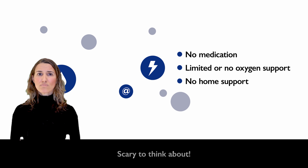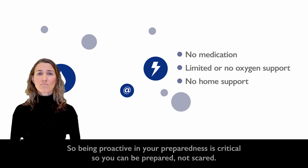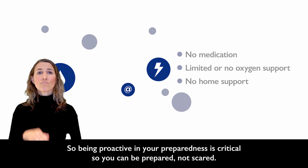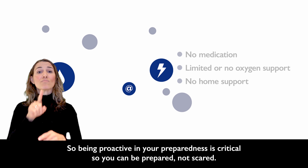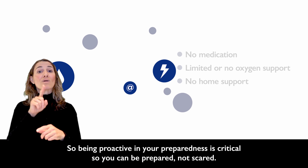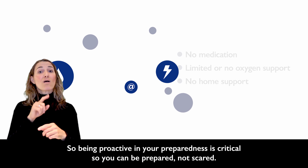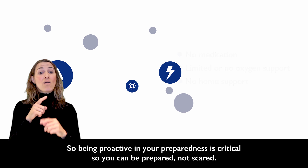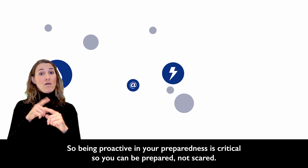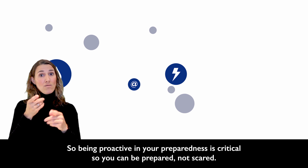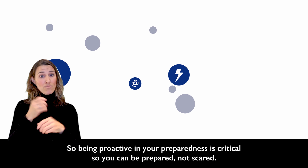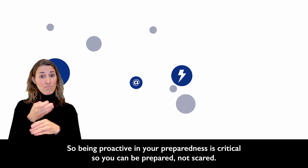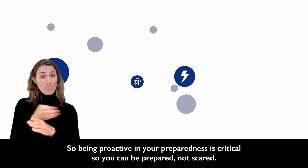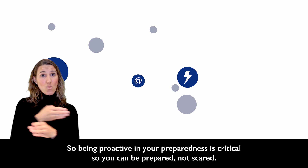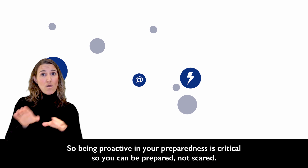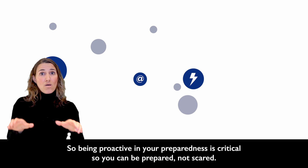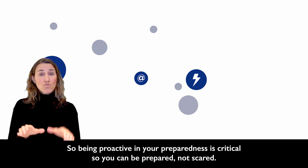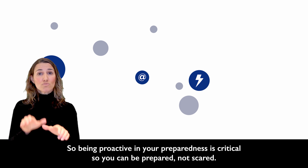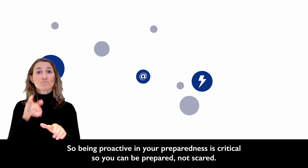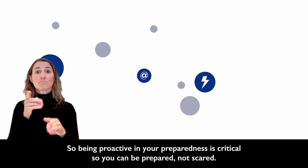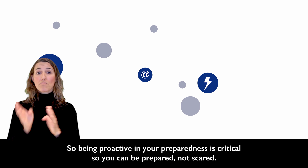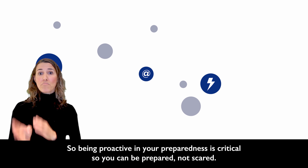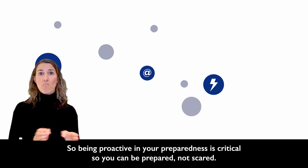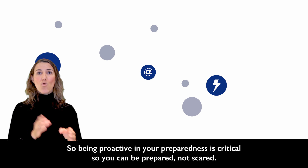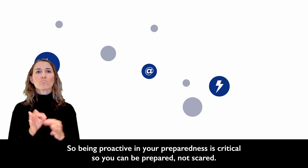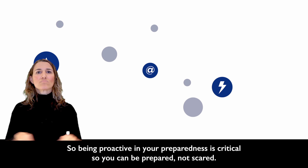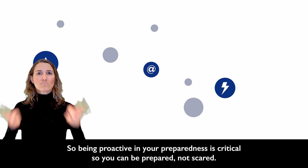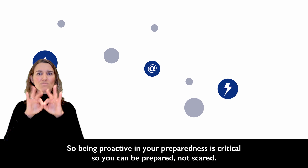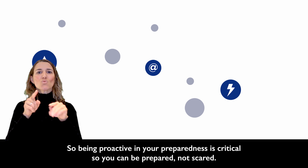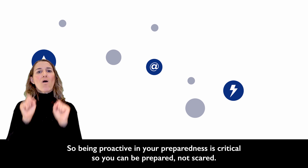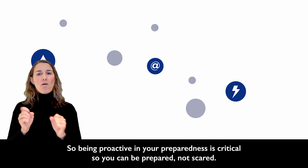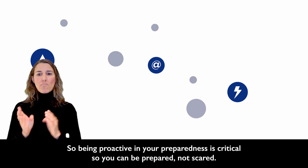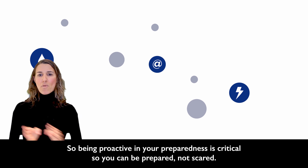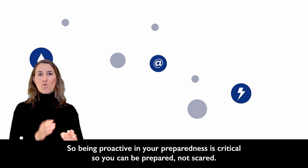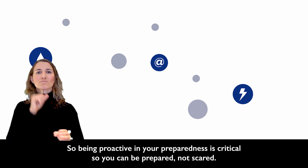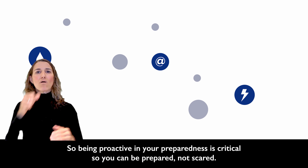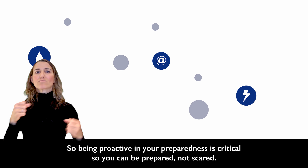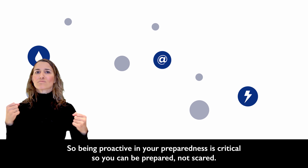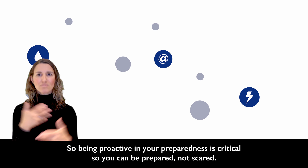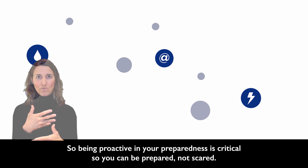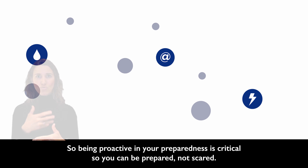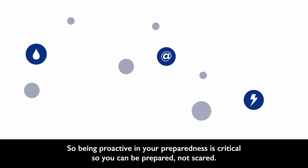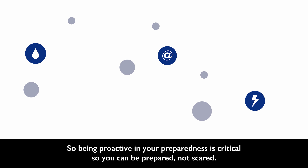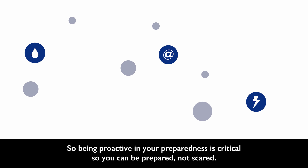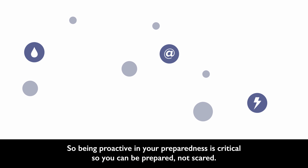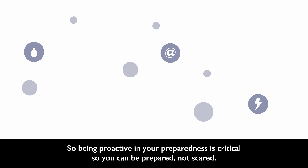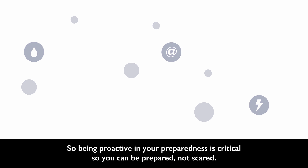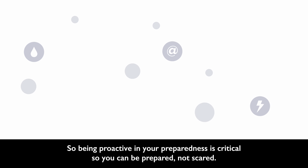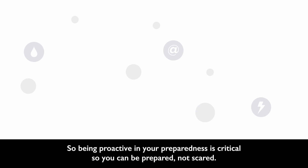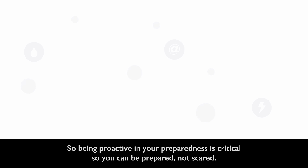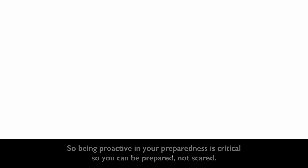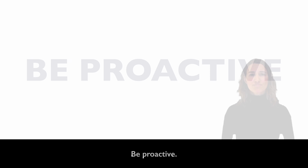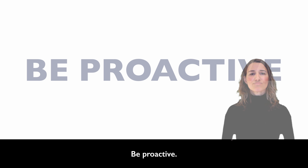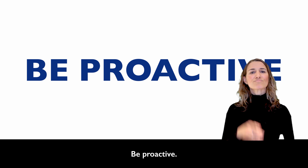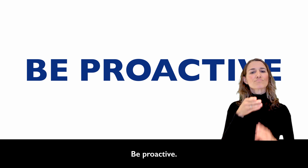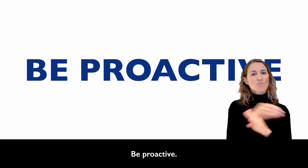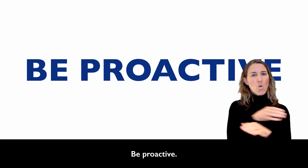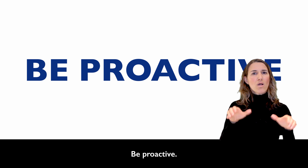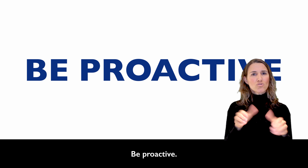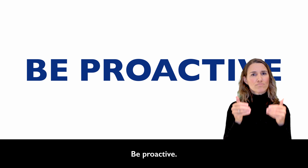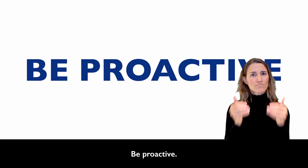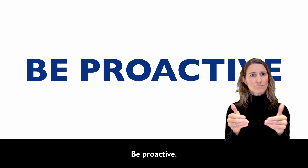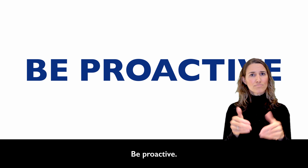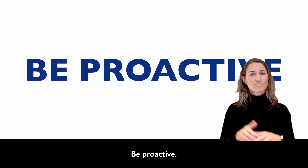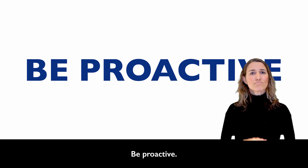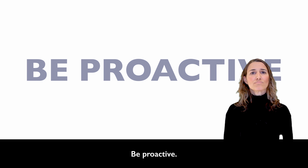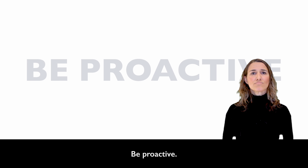about. So being proactive in your preparedness is critical so you can be prepared, not scared. Be